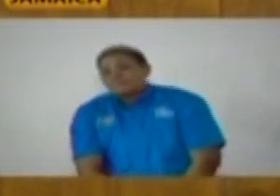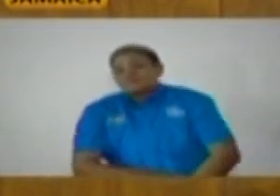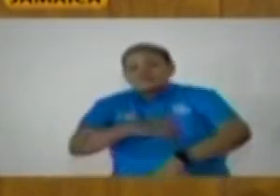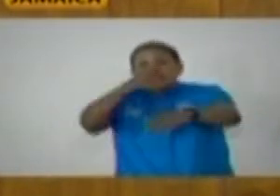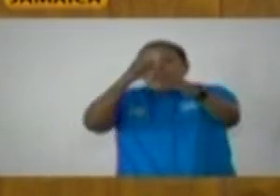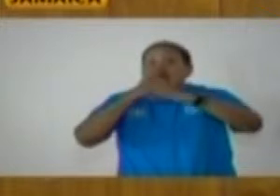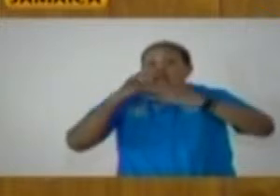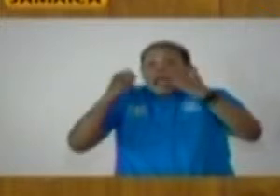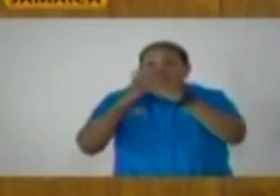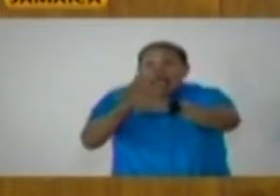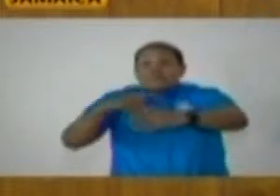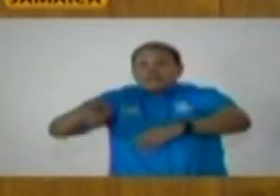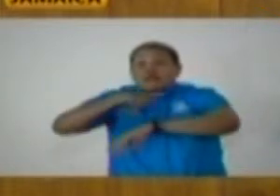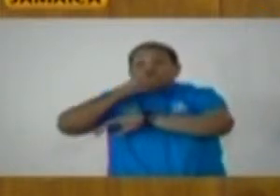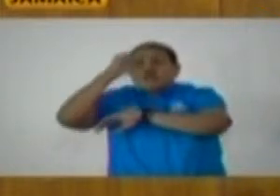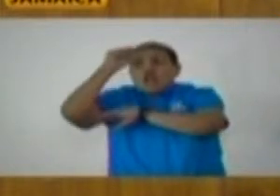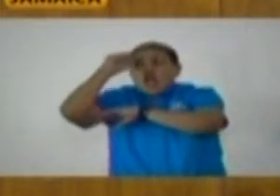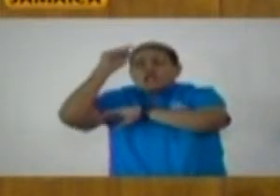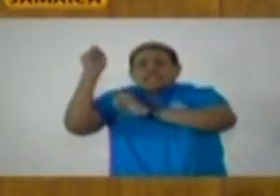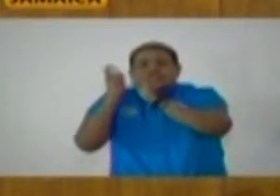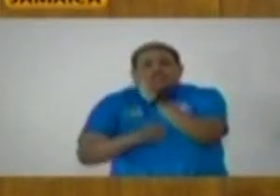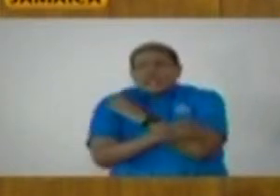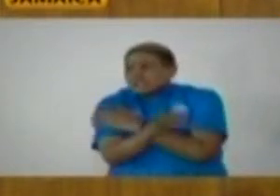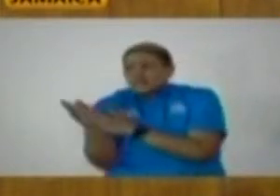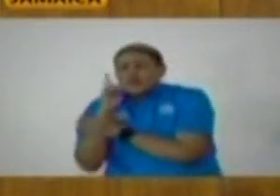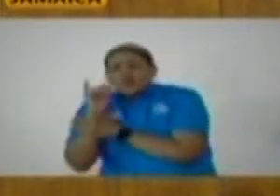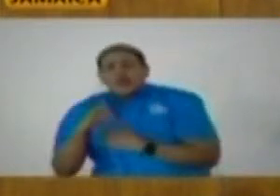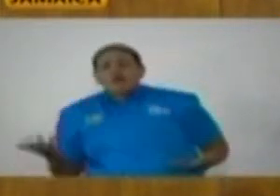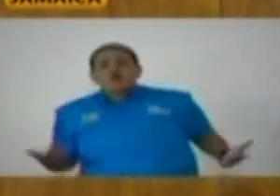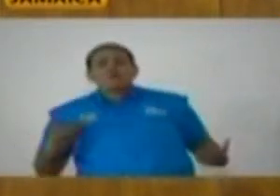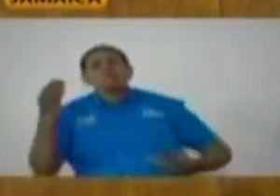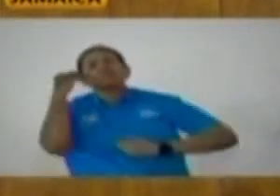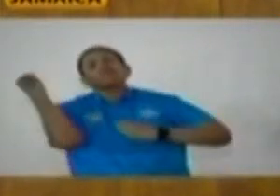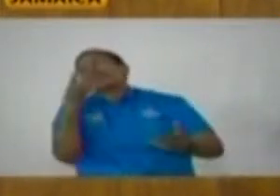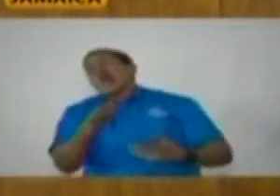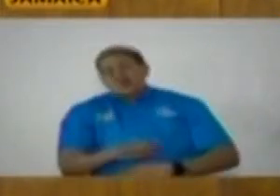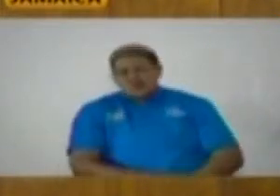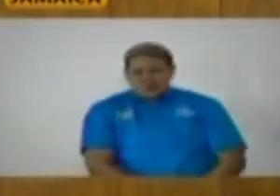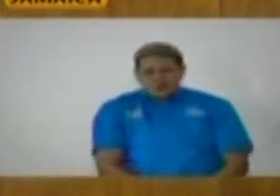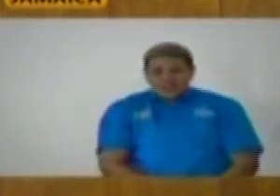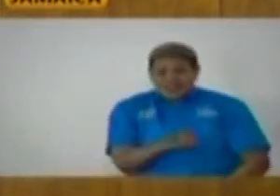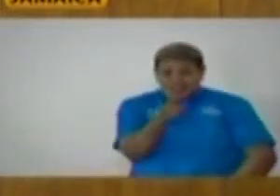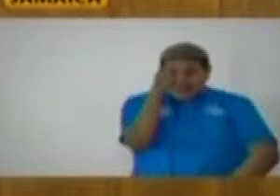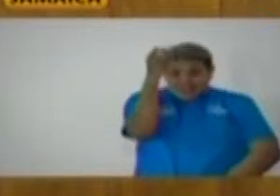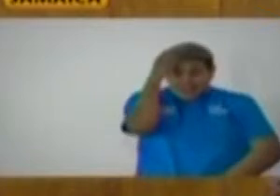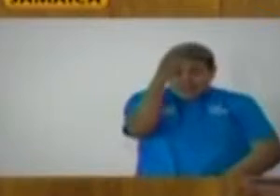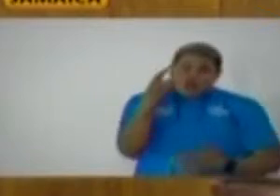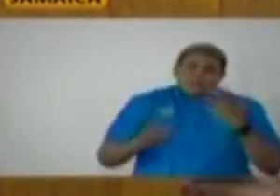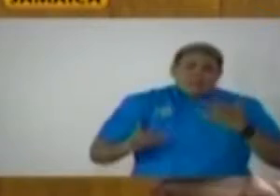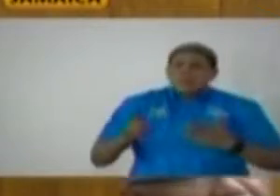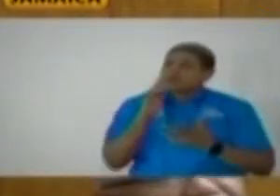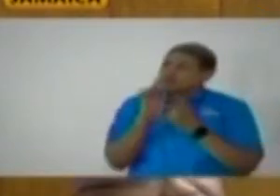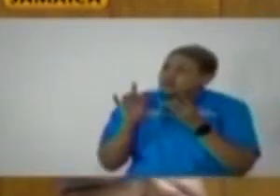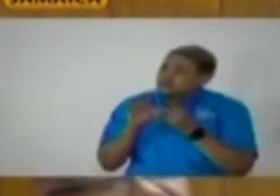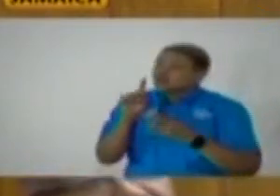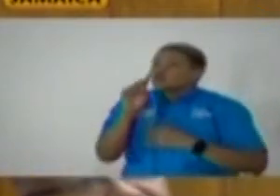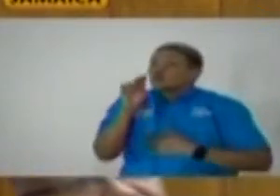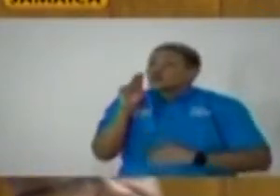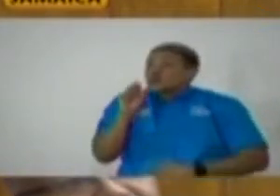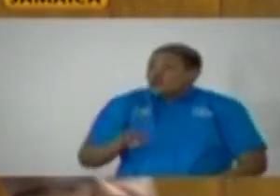And helping them to understand the changes. Absolutely. I will tell you, even though you may have spoken to